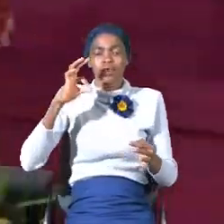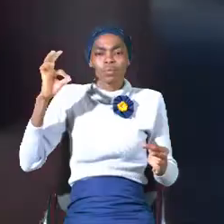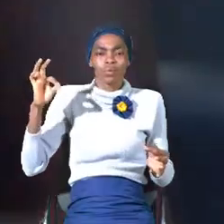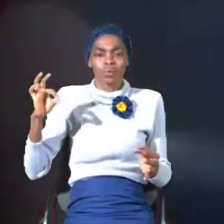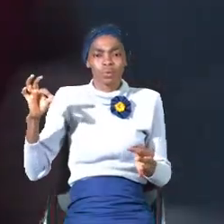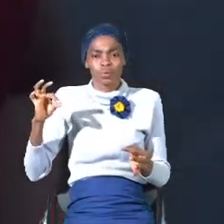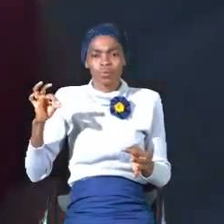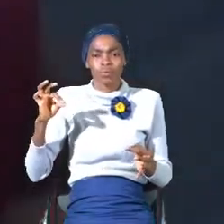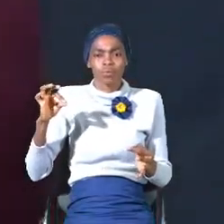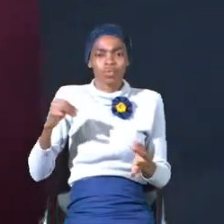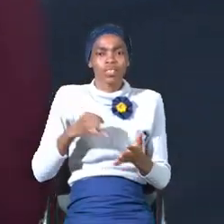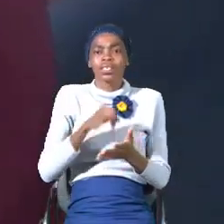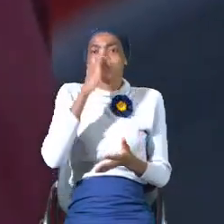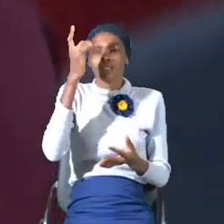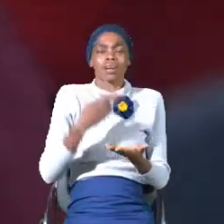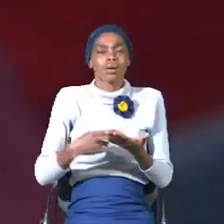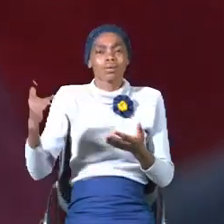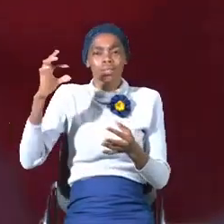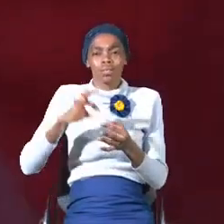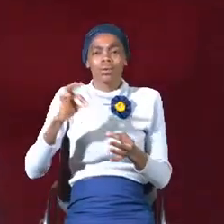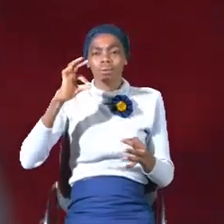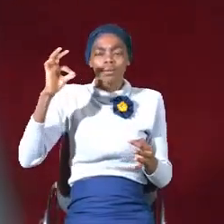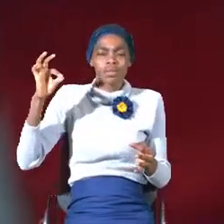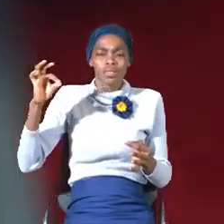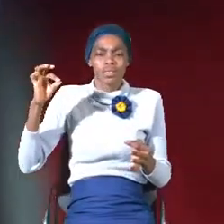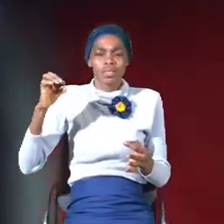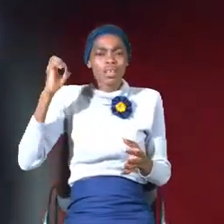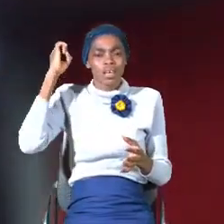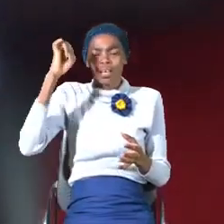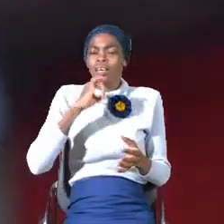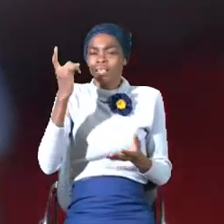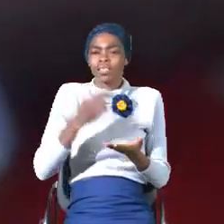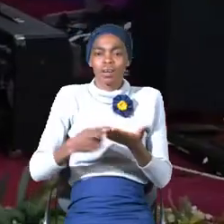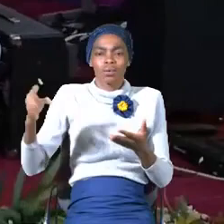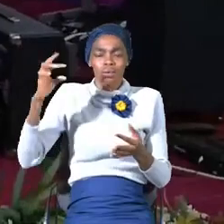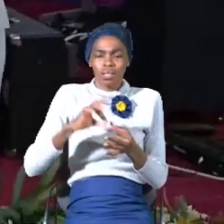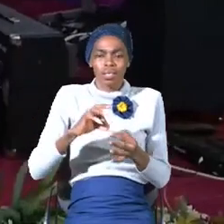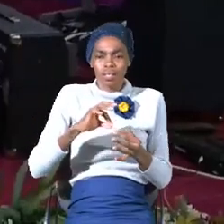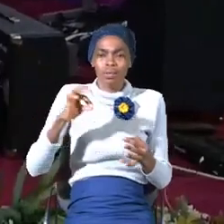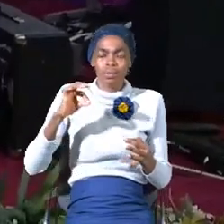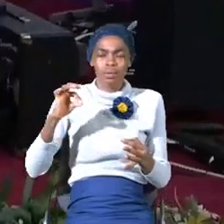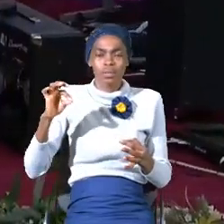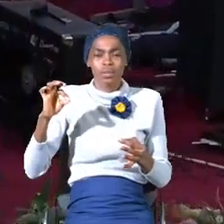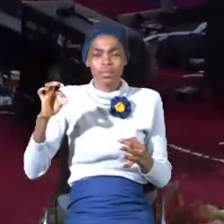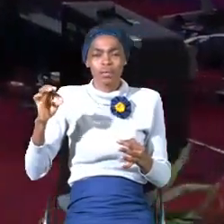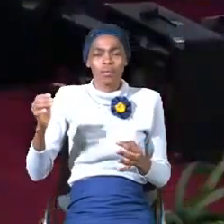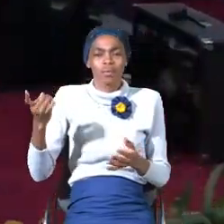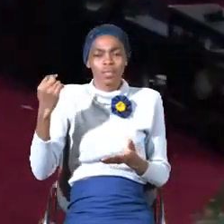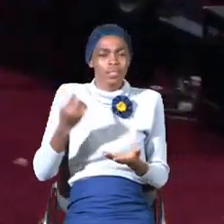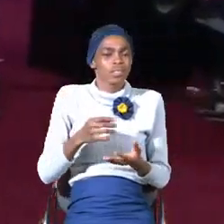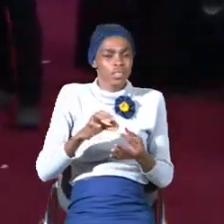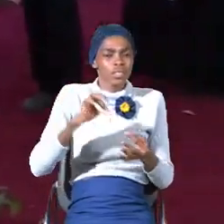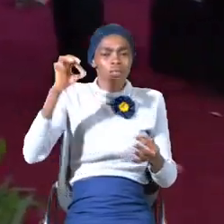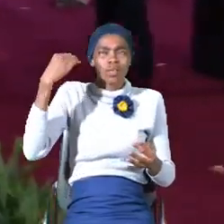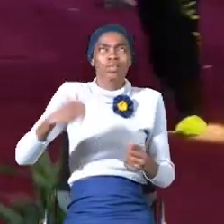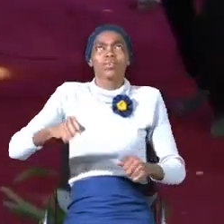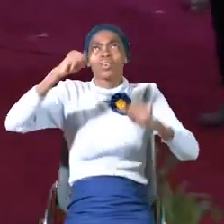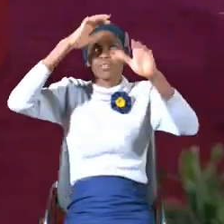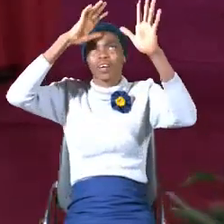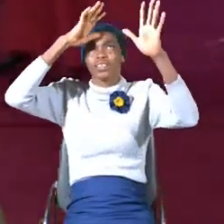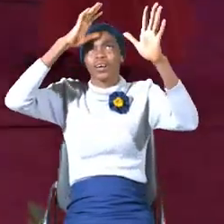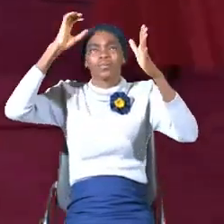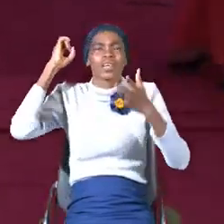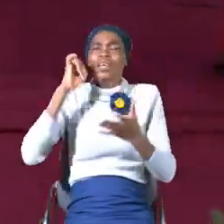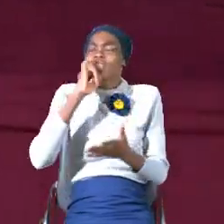It's the Holy Ghost. It's the Holy Ghost. The Spirit of the Father is the